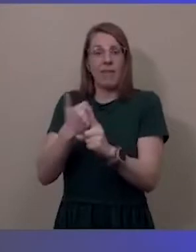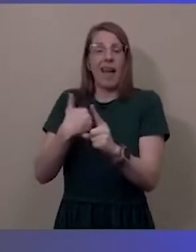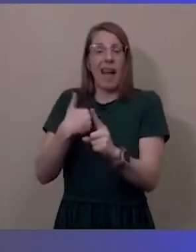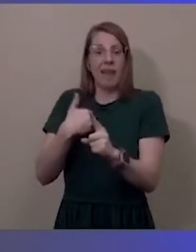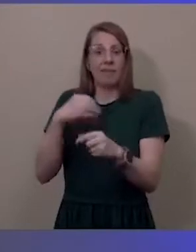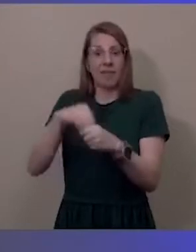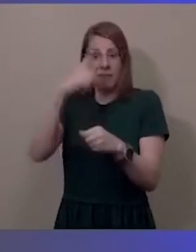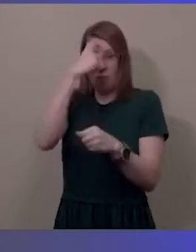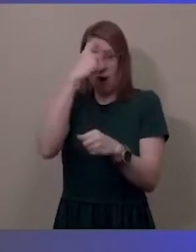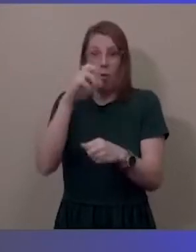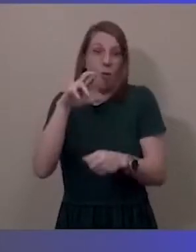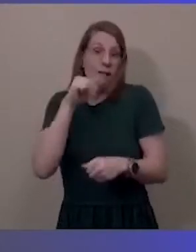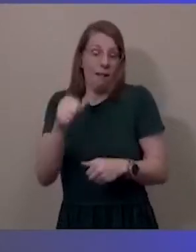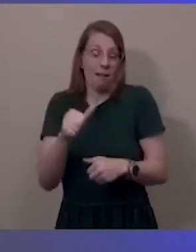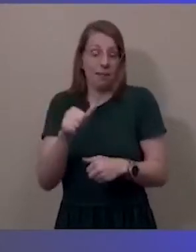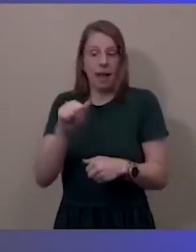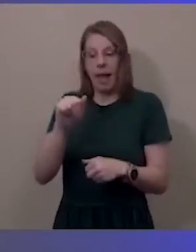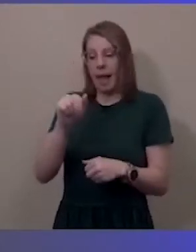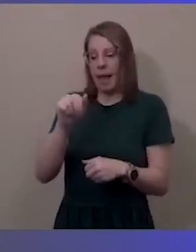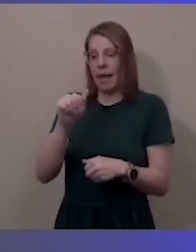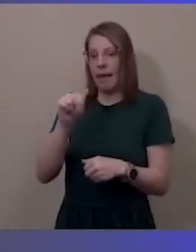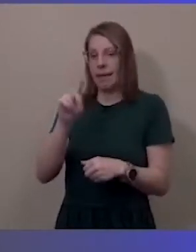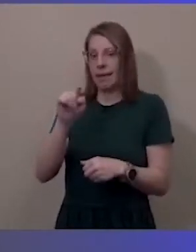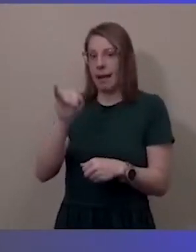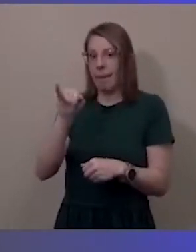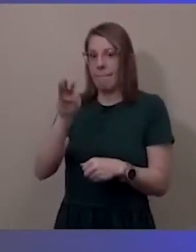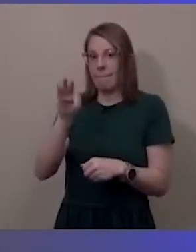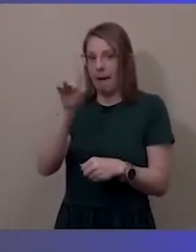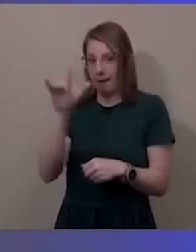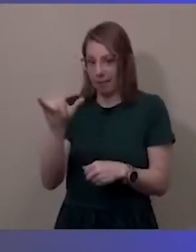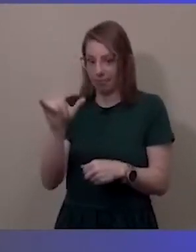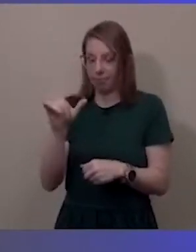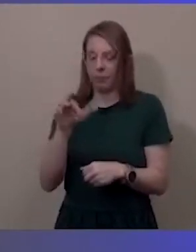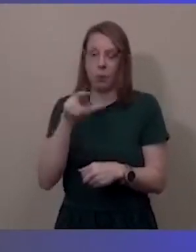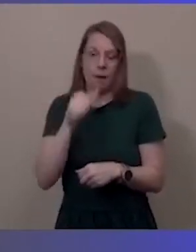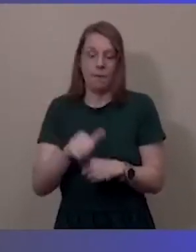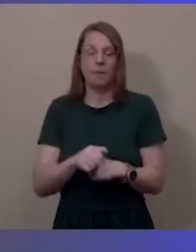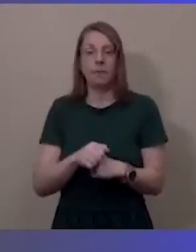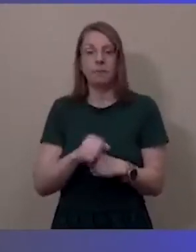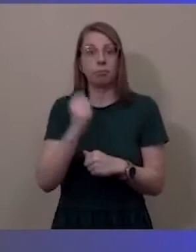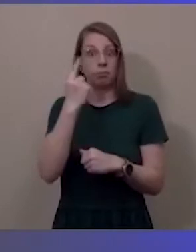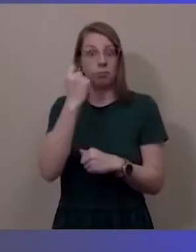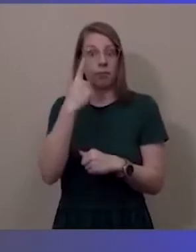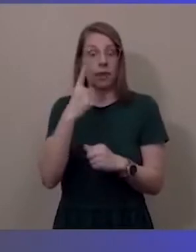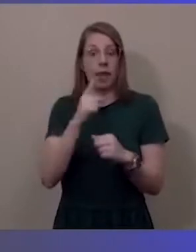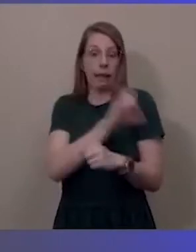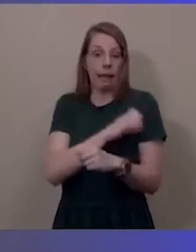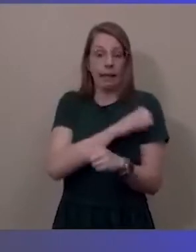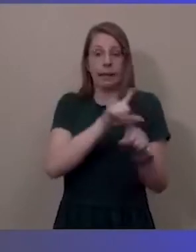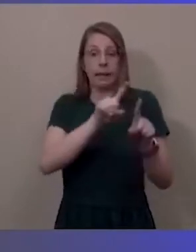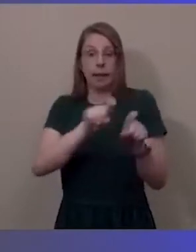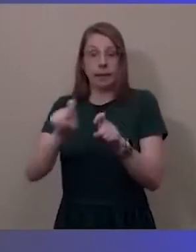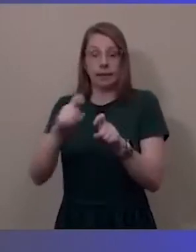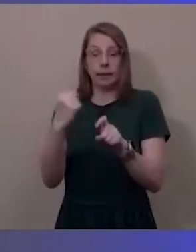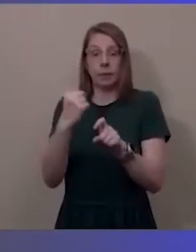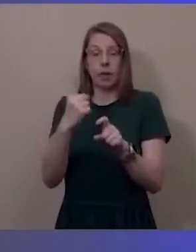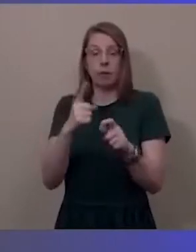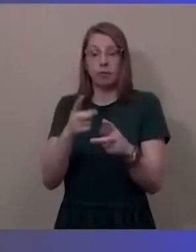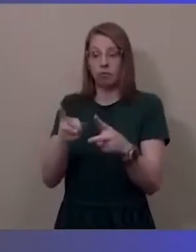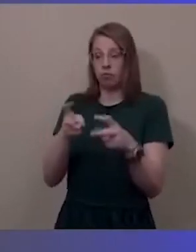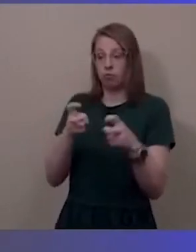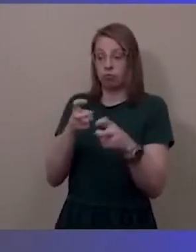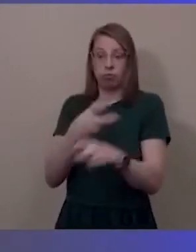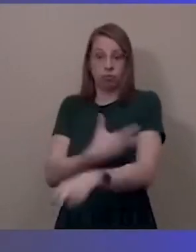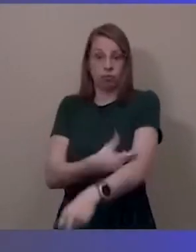or not. And you could see this sort of evolving to where we in the clinic can test somebody and draw blood